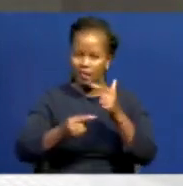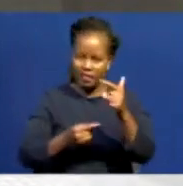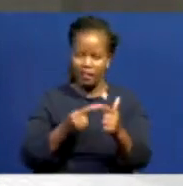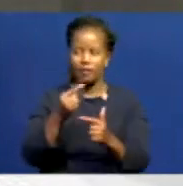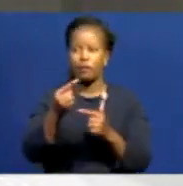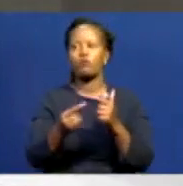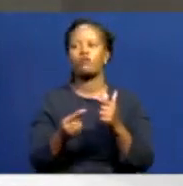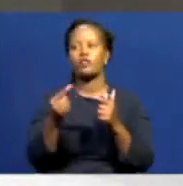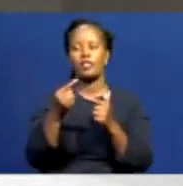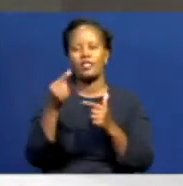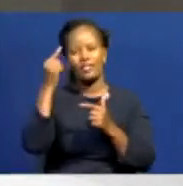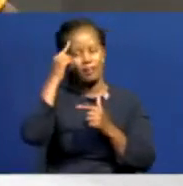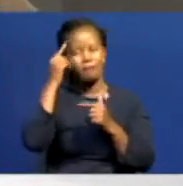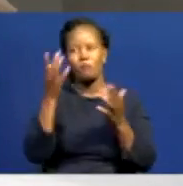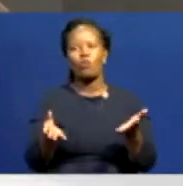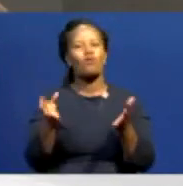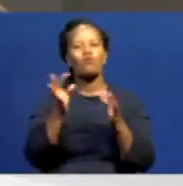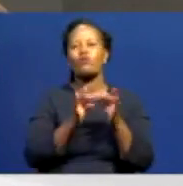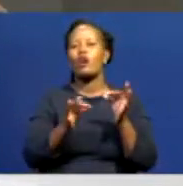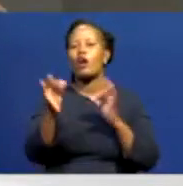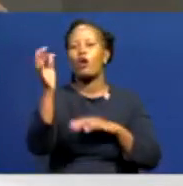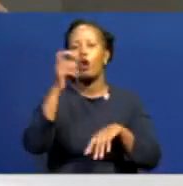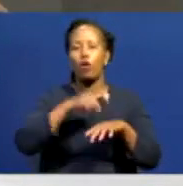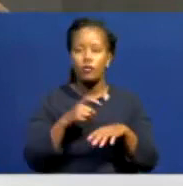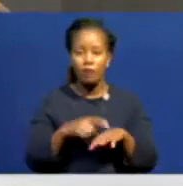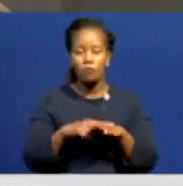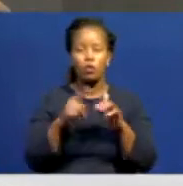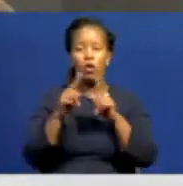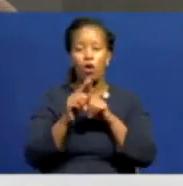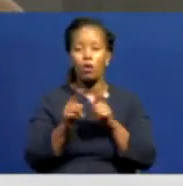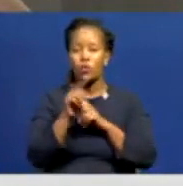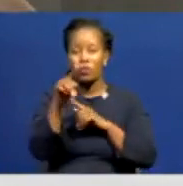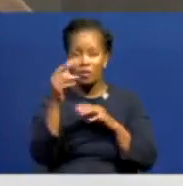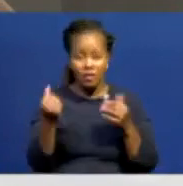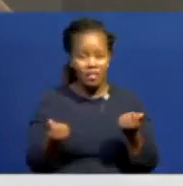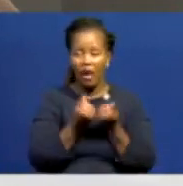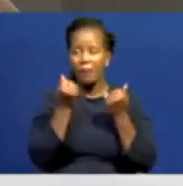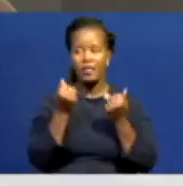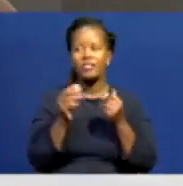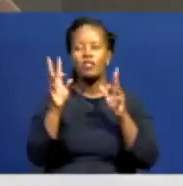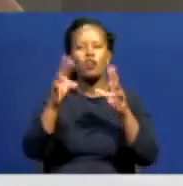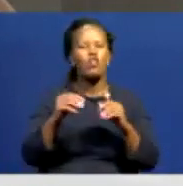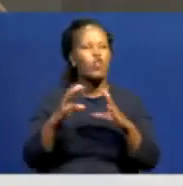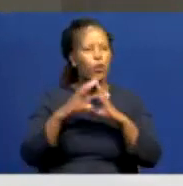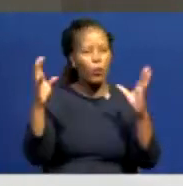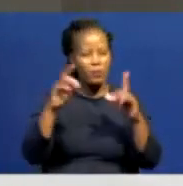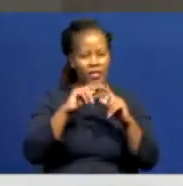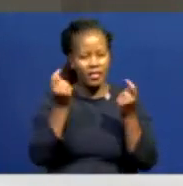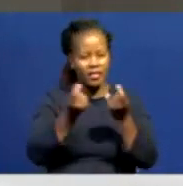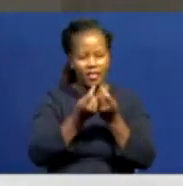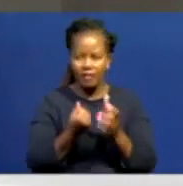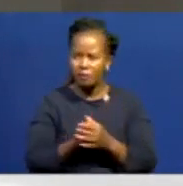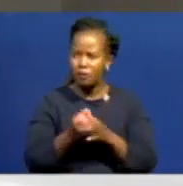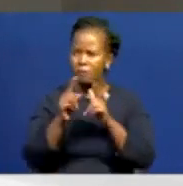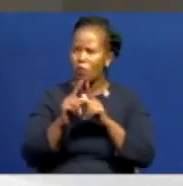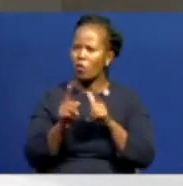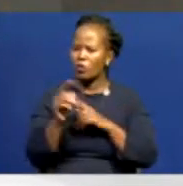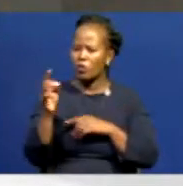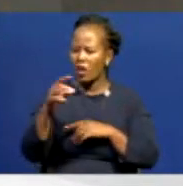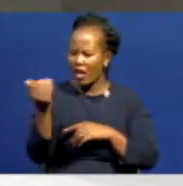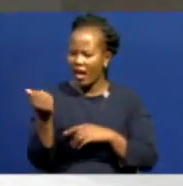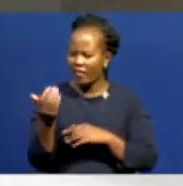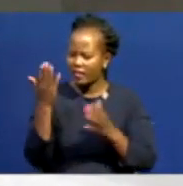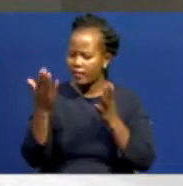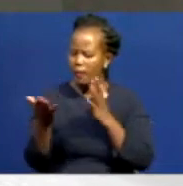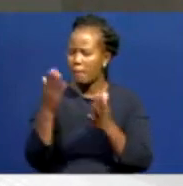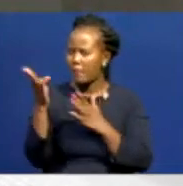In this stage, for quite a while, and it's happening. No big favorites in this one. Mm-hmm. Yeah. And Michael, maybe just to